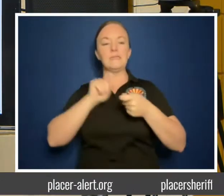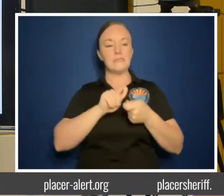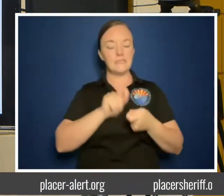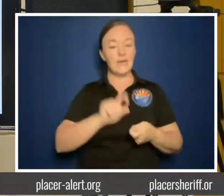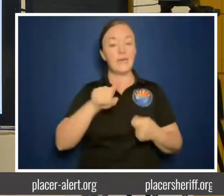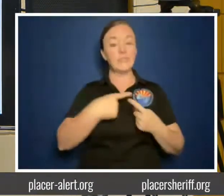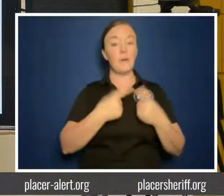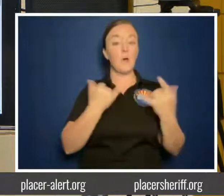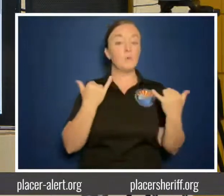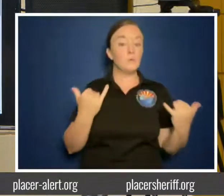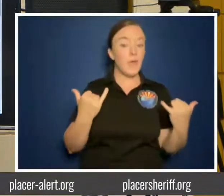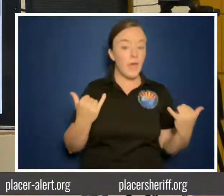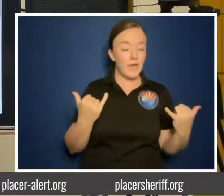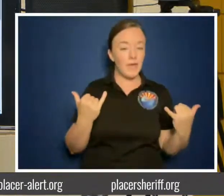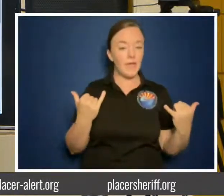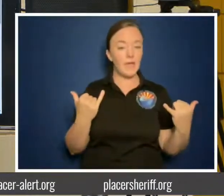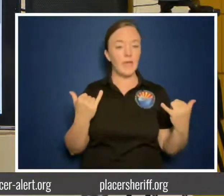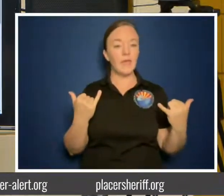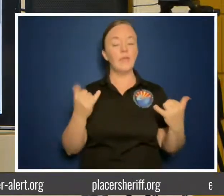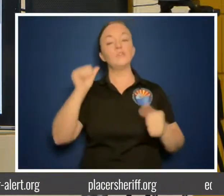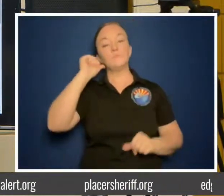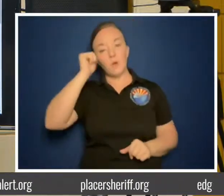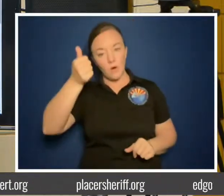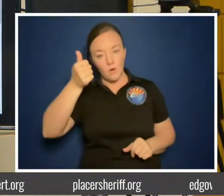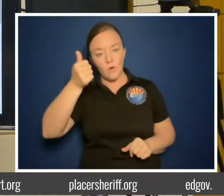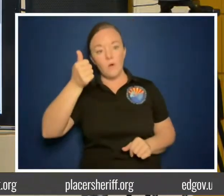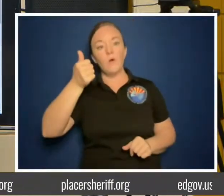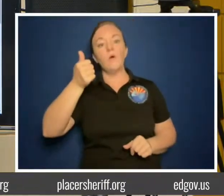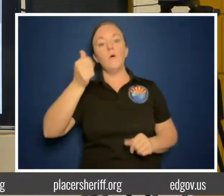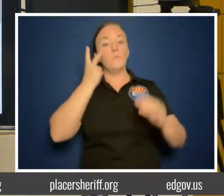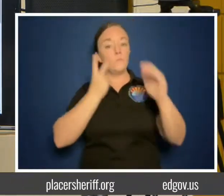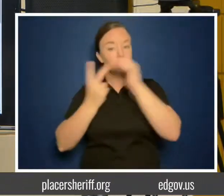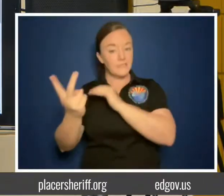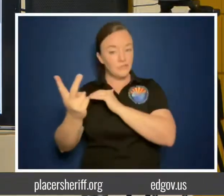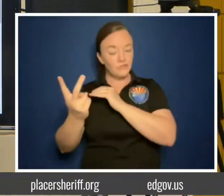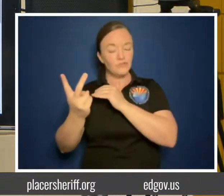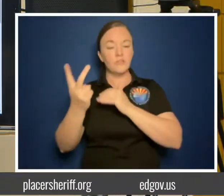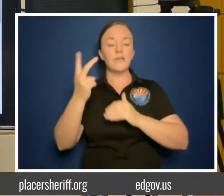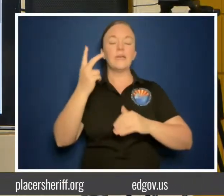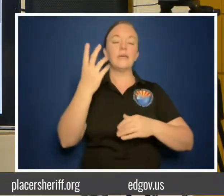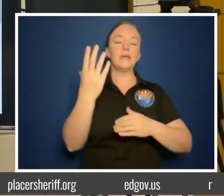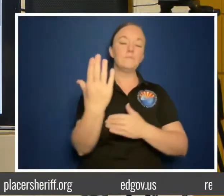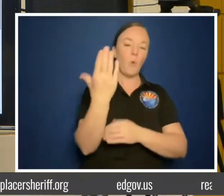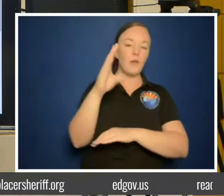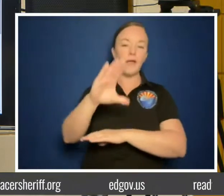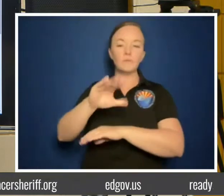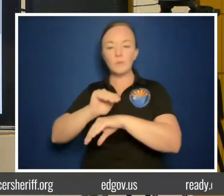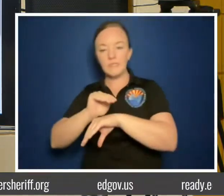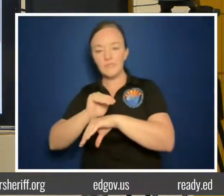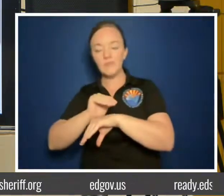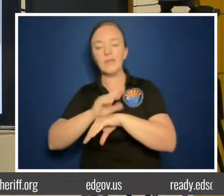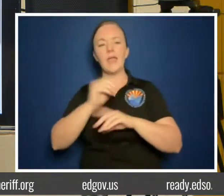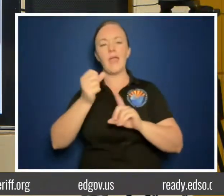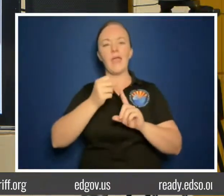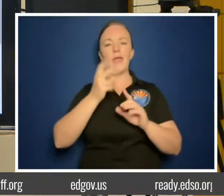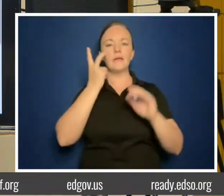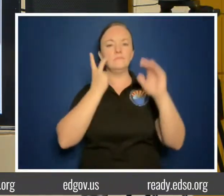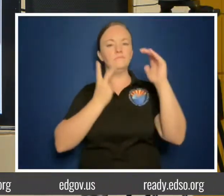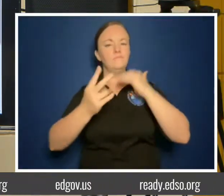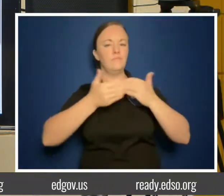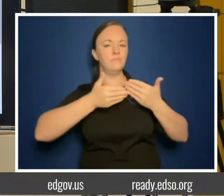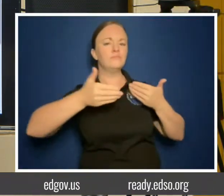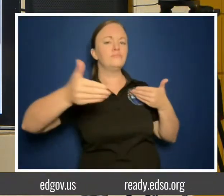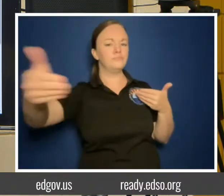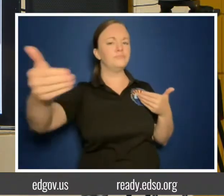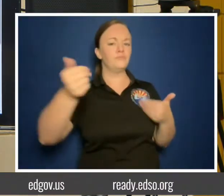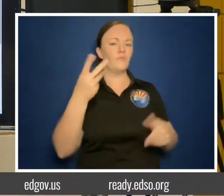scroll up tomorrow, the pattern in the morning, afternoon, evening, and then even an extended forecast for the next few